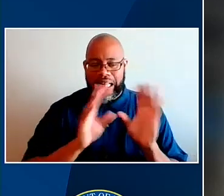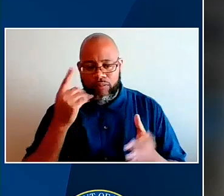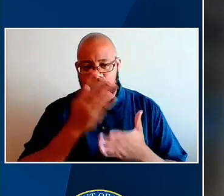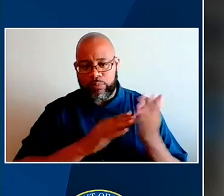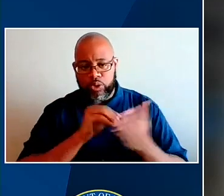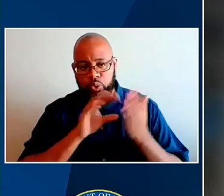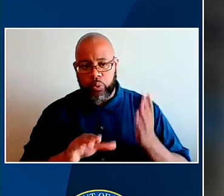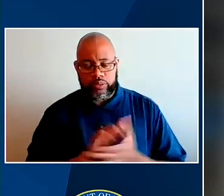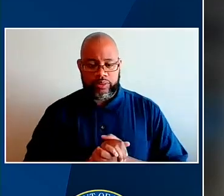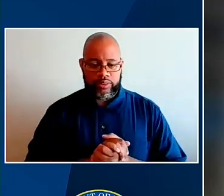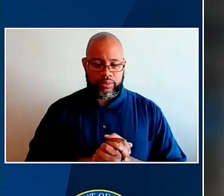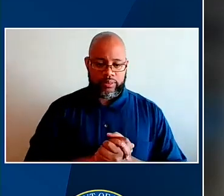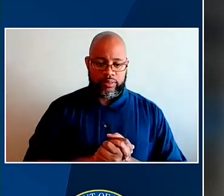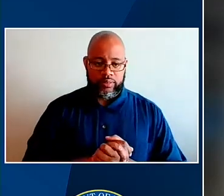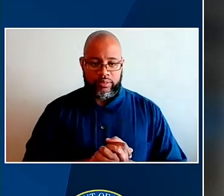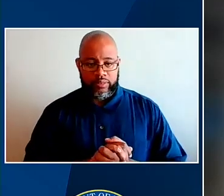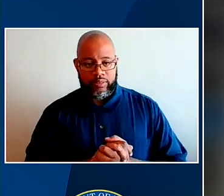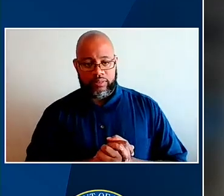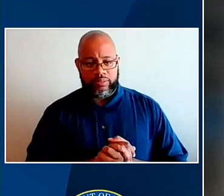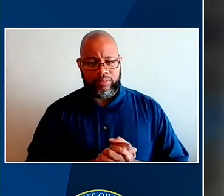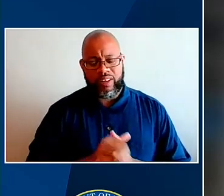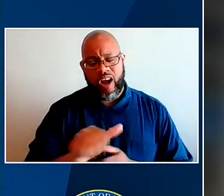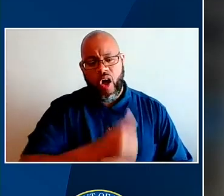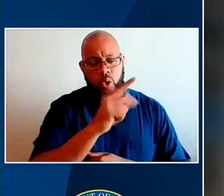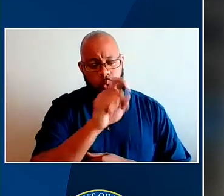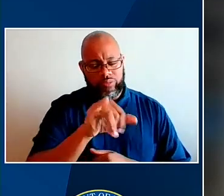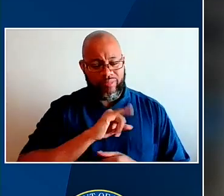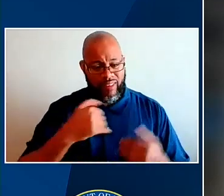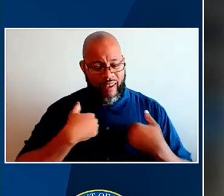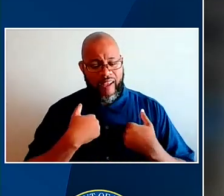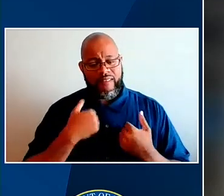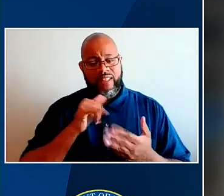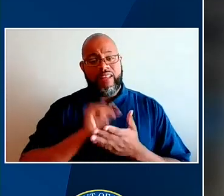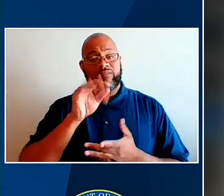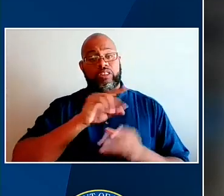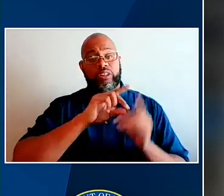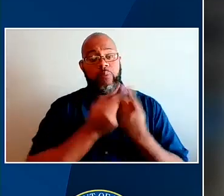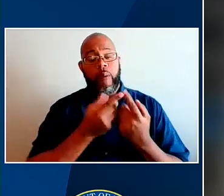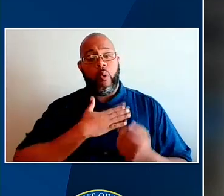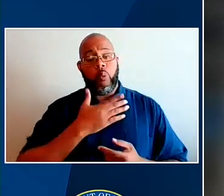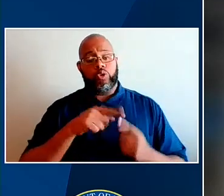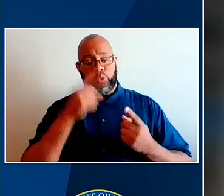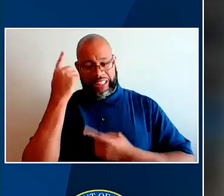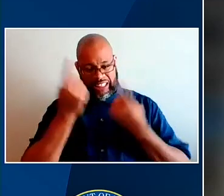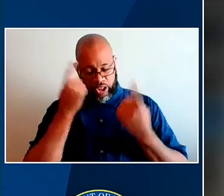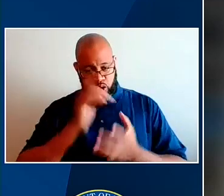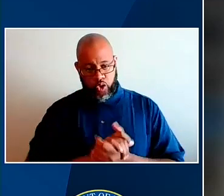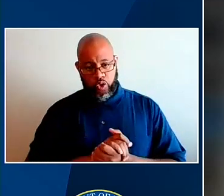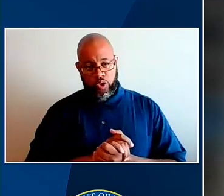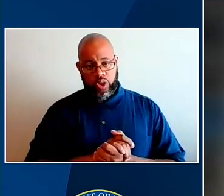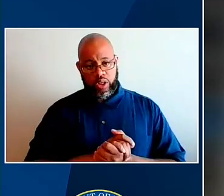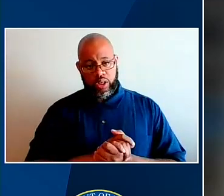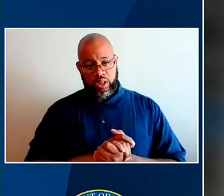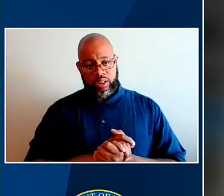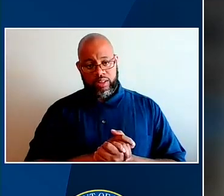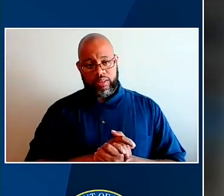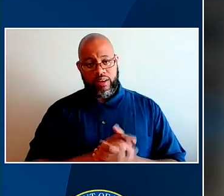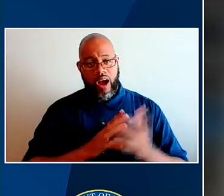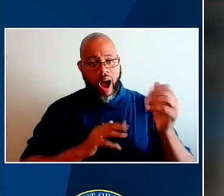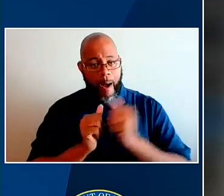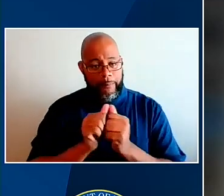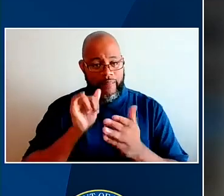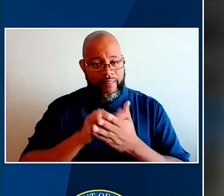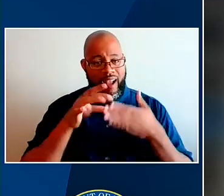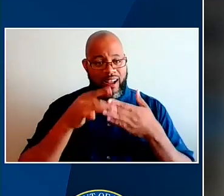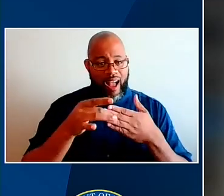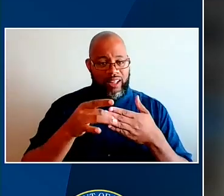students. And then the other question I had was if the department is willing to consider kind of updating those